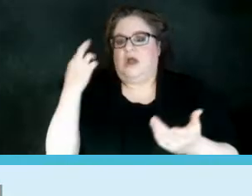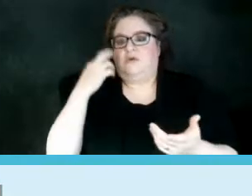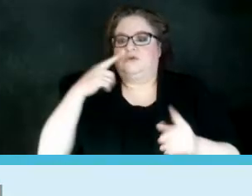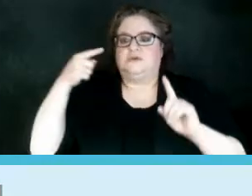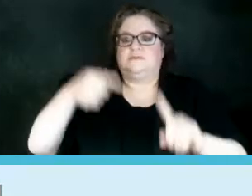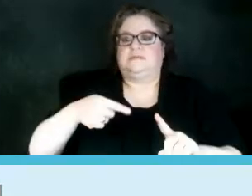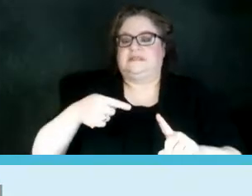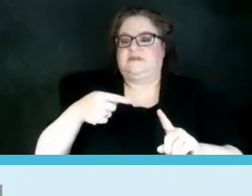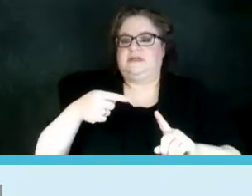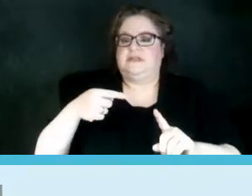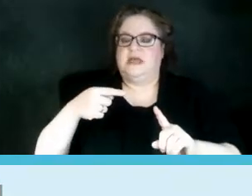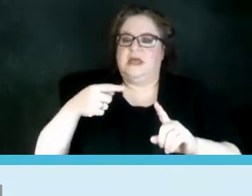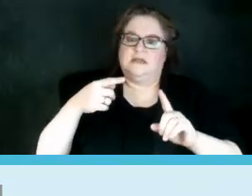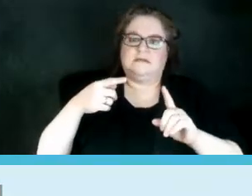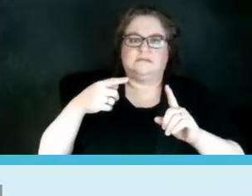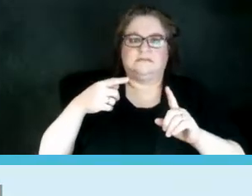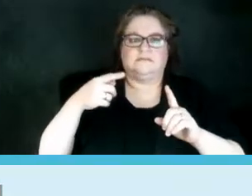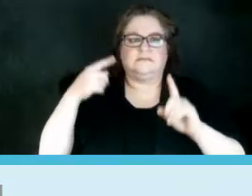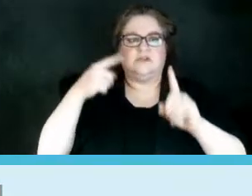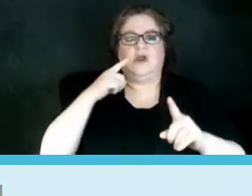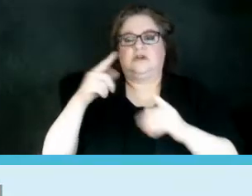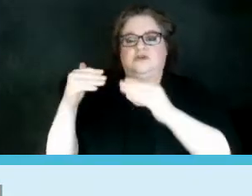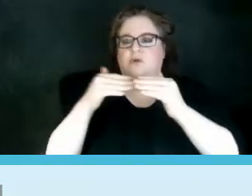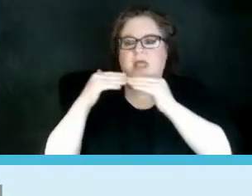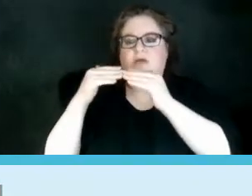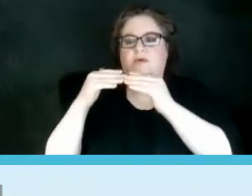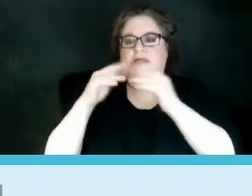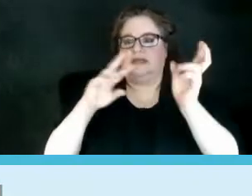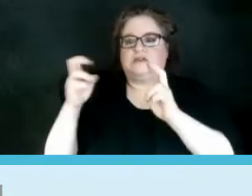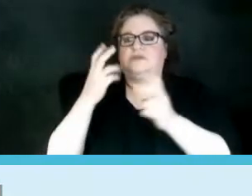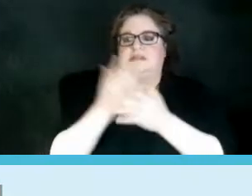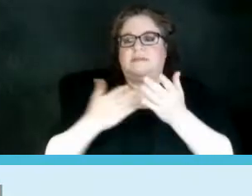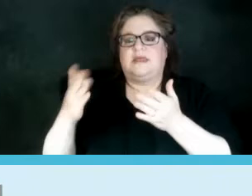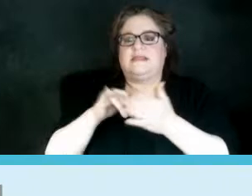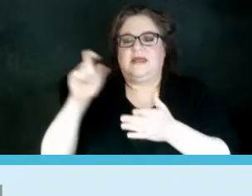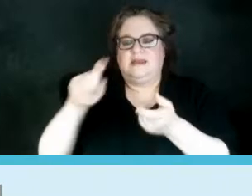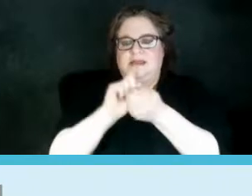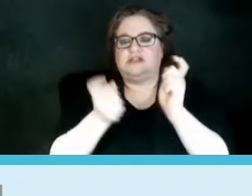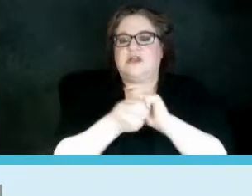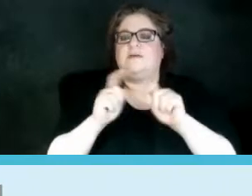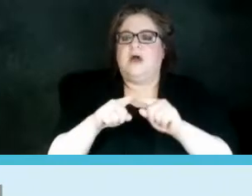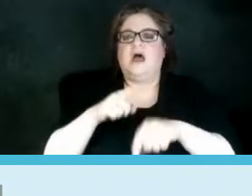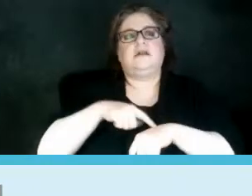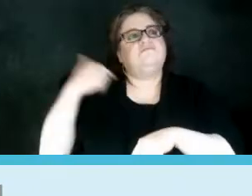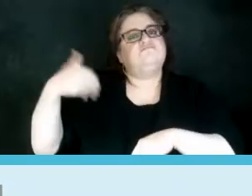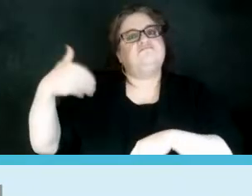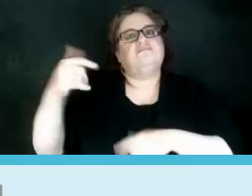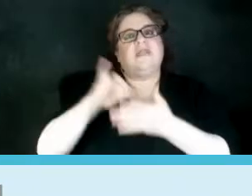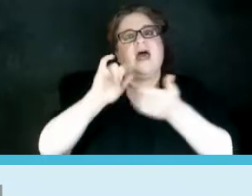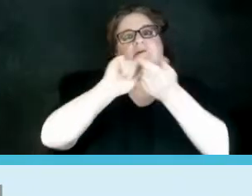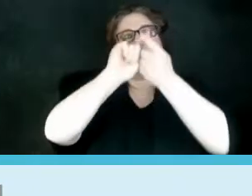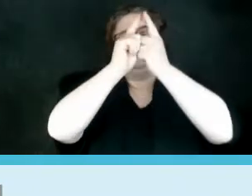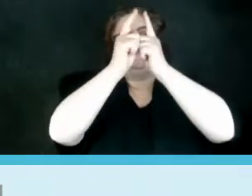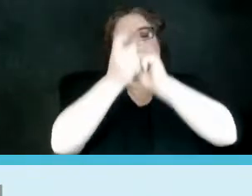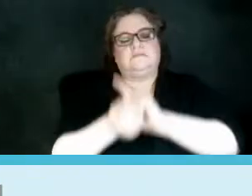and targeted to equity issues and some things that needed to change, but eventually that evolved